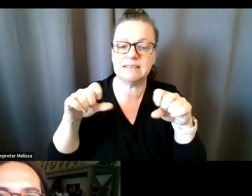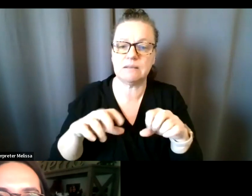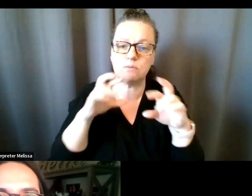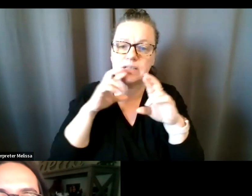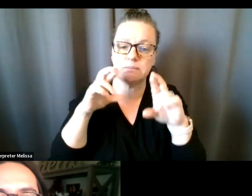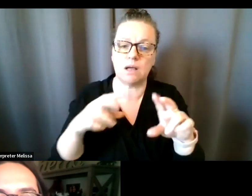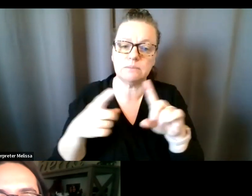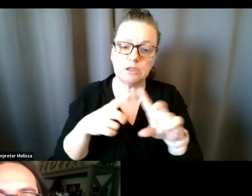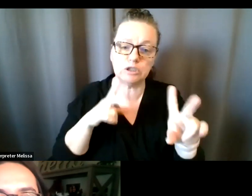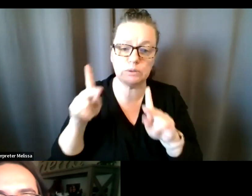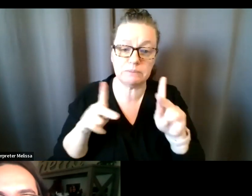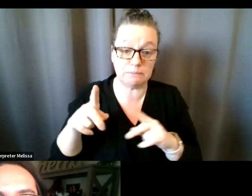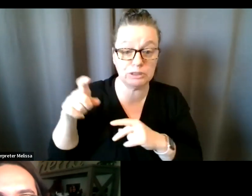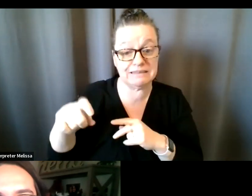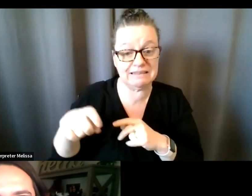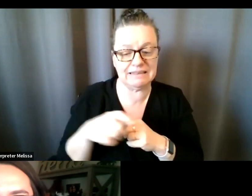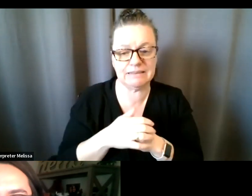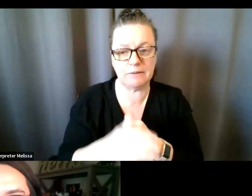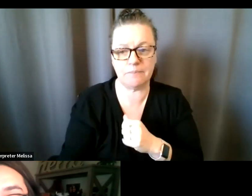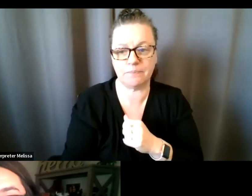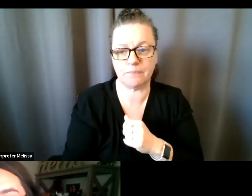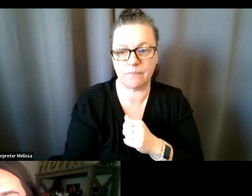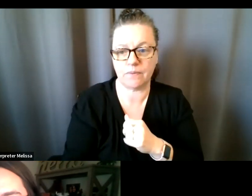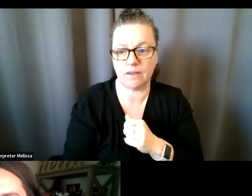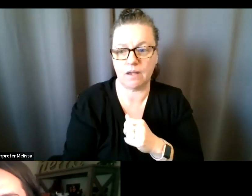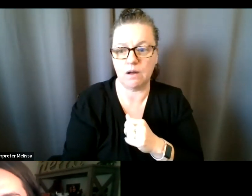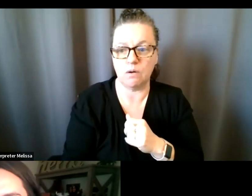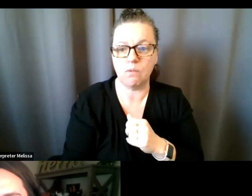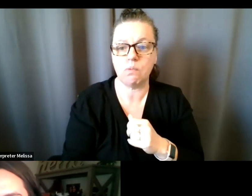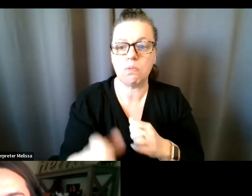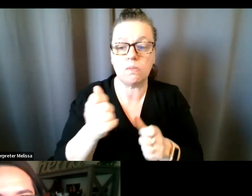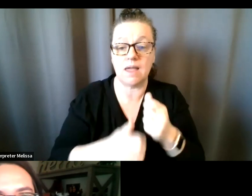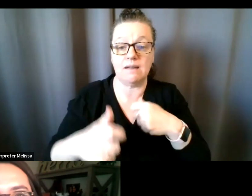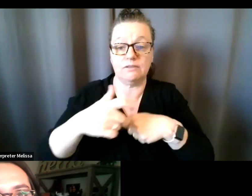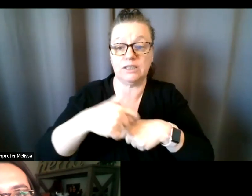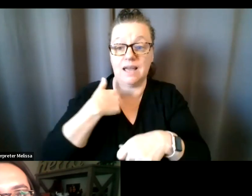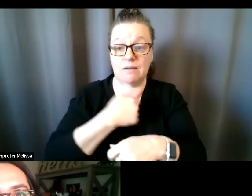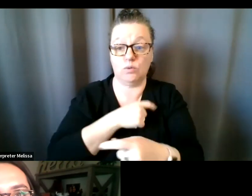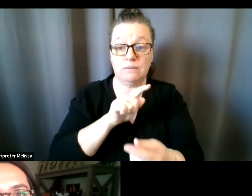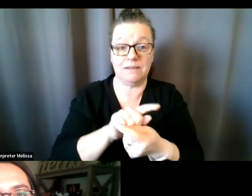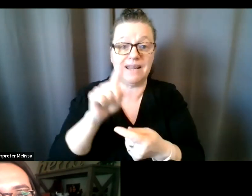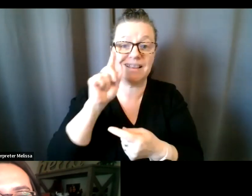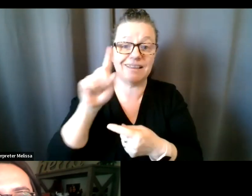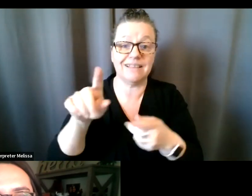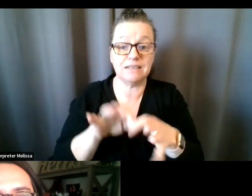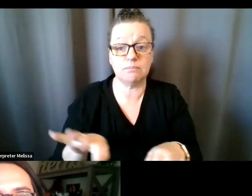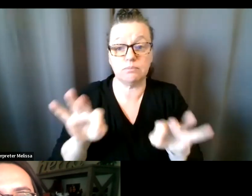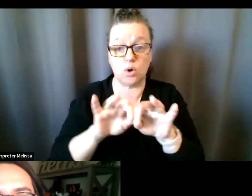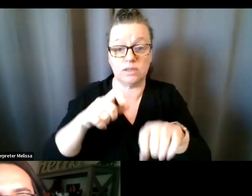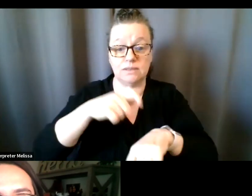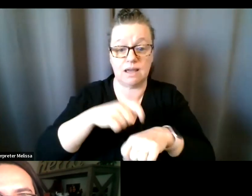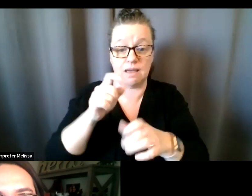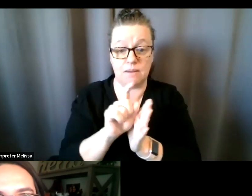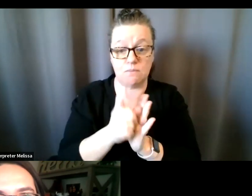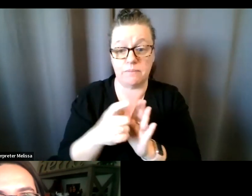needs and meets them where they are. So every time we meet, I think to myself, this is such an important time and moment to be having